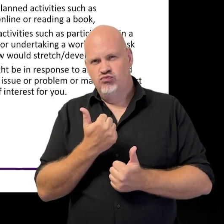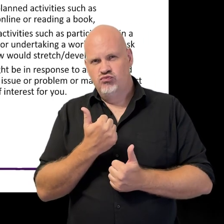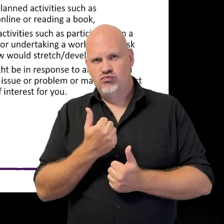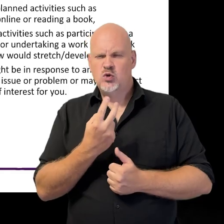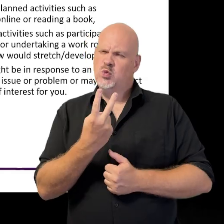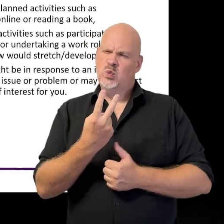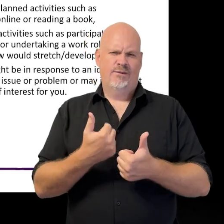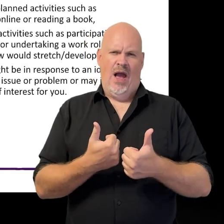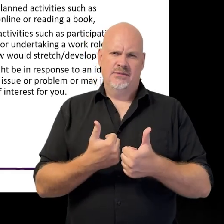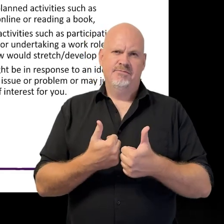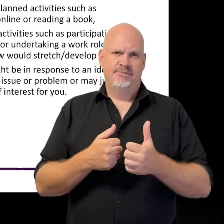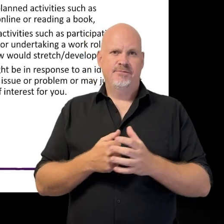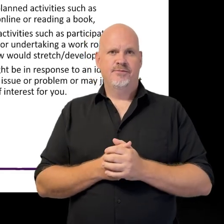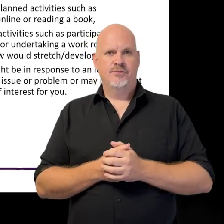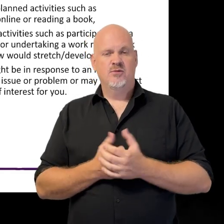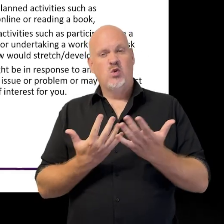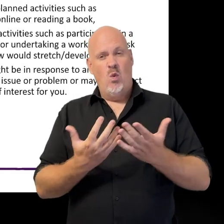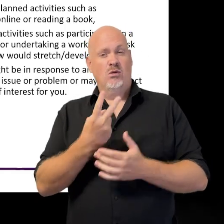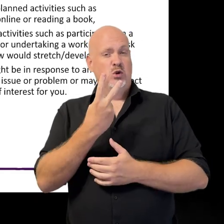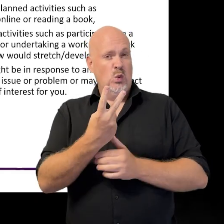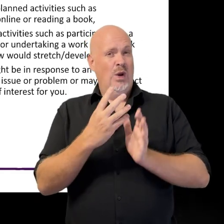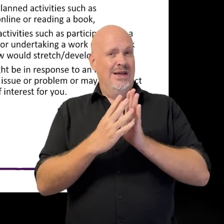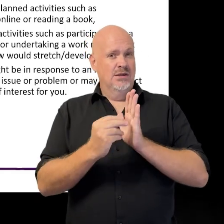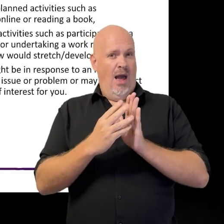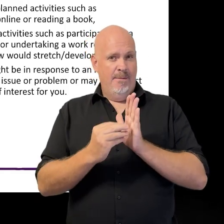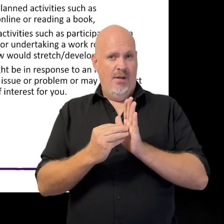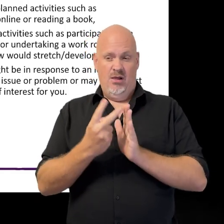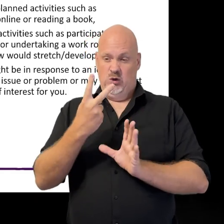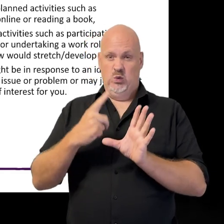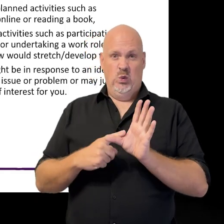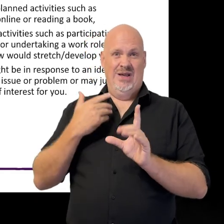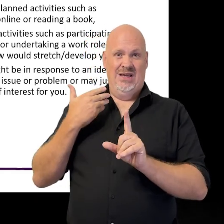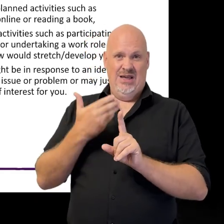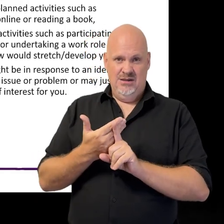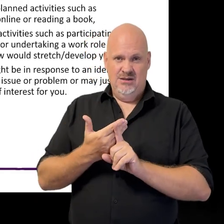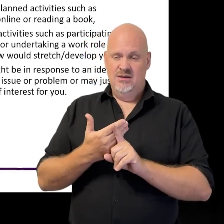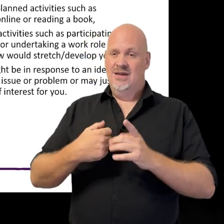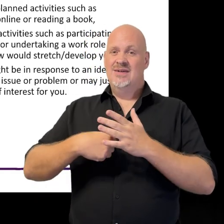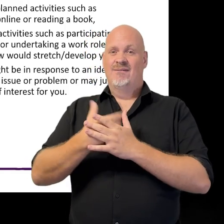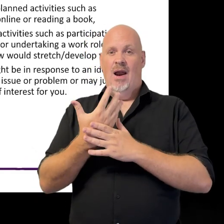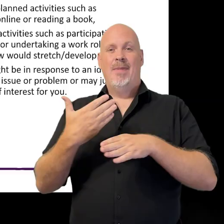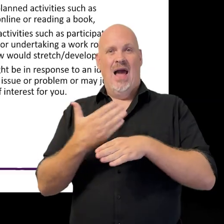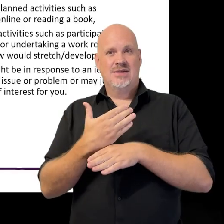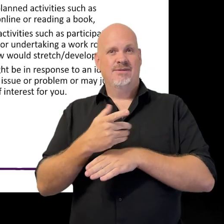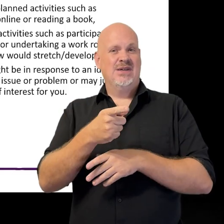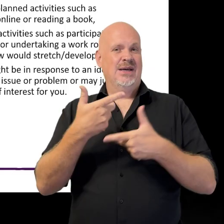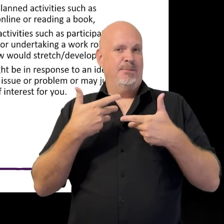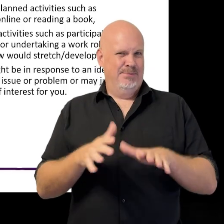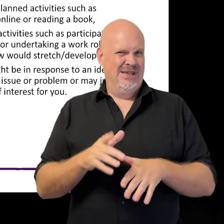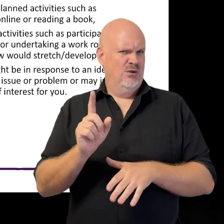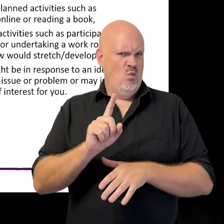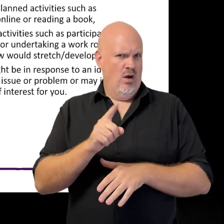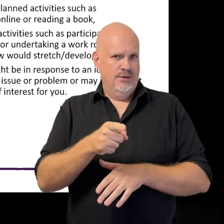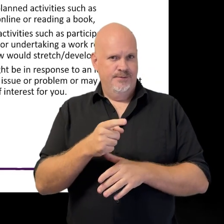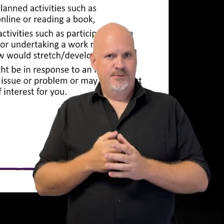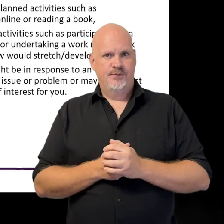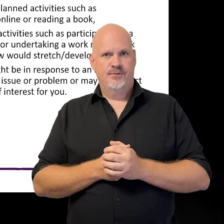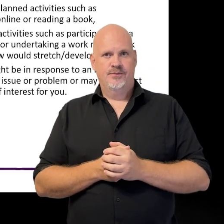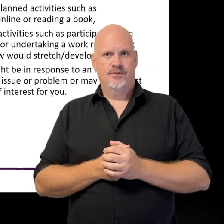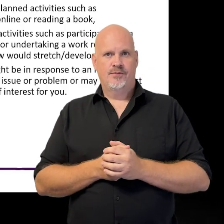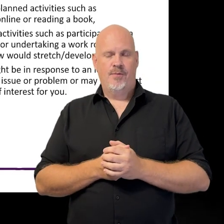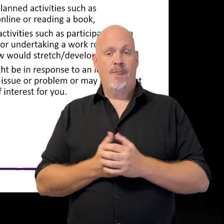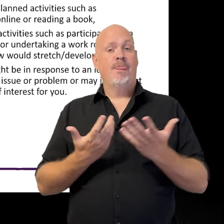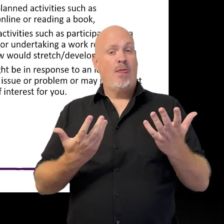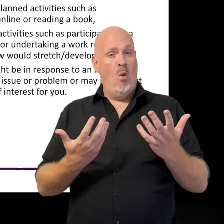go more than 2. I wouldn't go too many. 3 is probably at least, well, 3 is plenty, but 2 is enough as